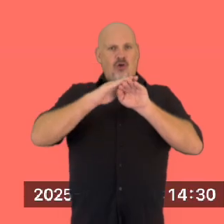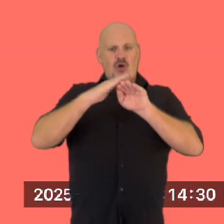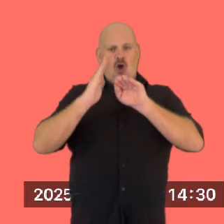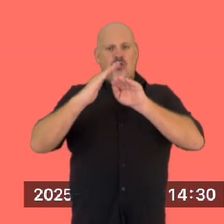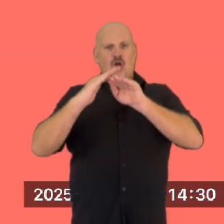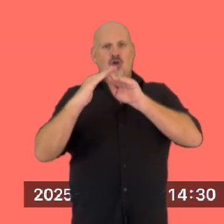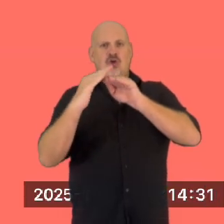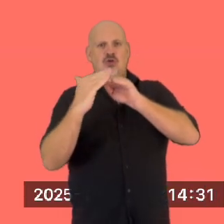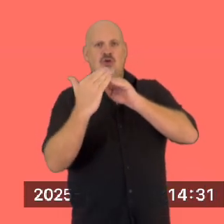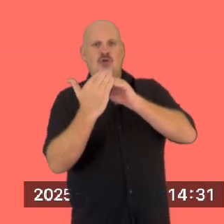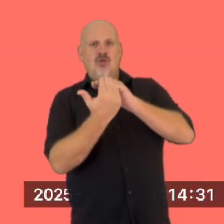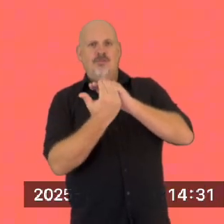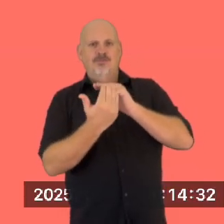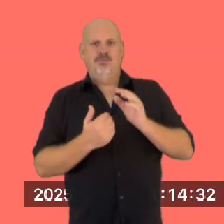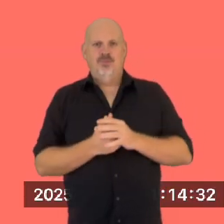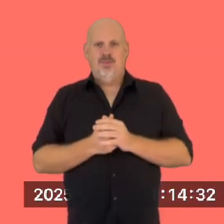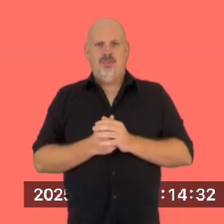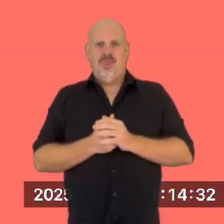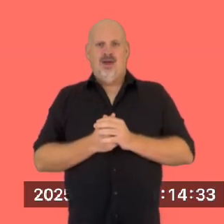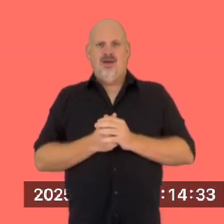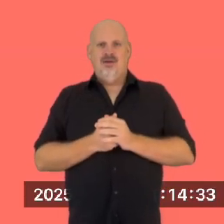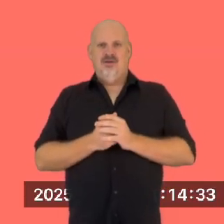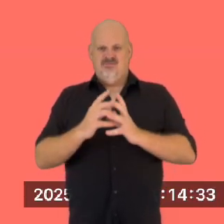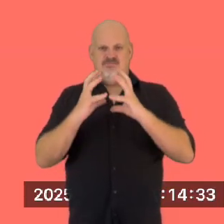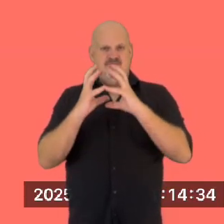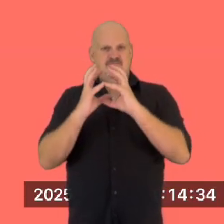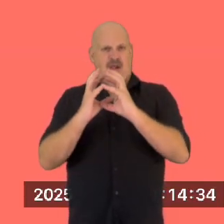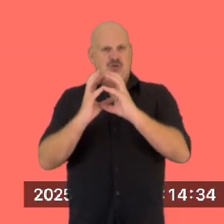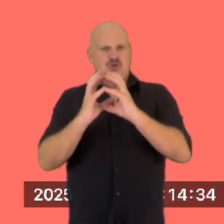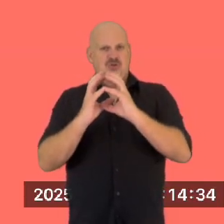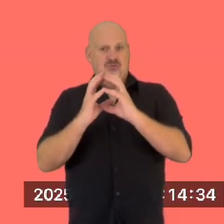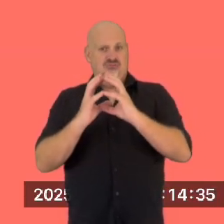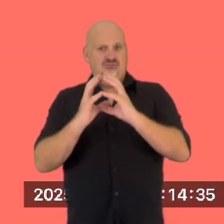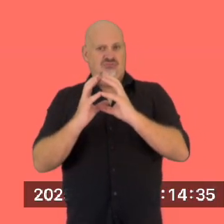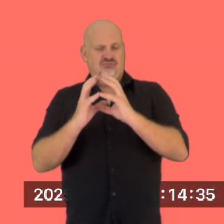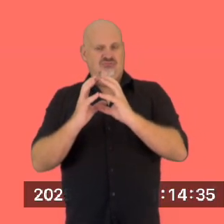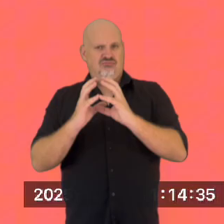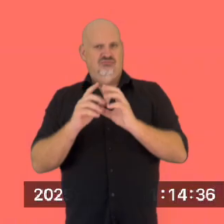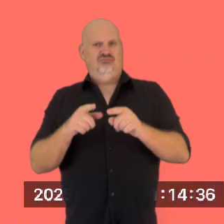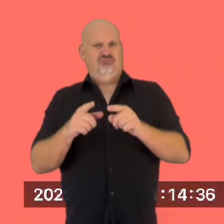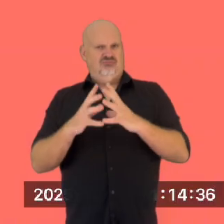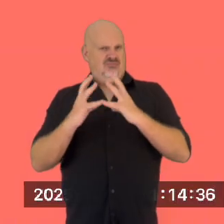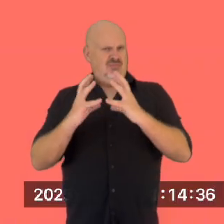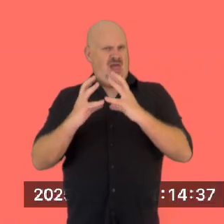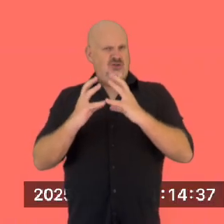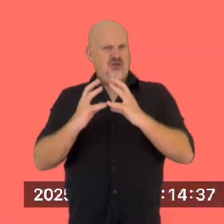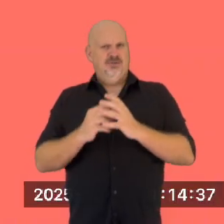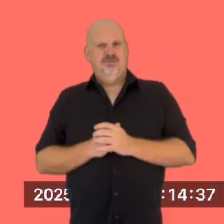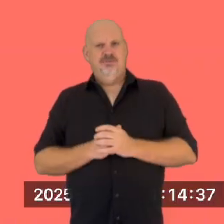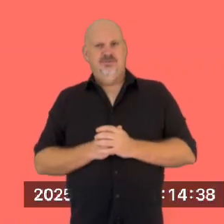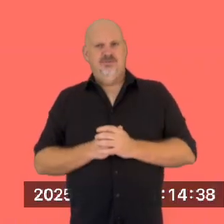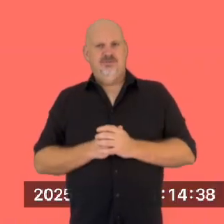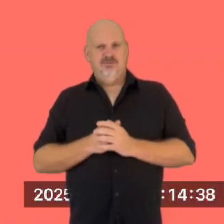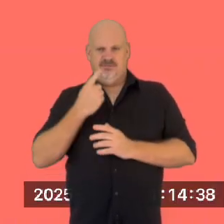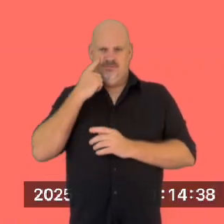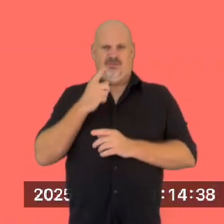all fold on top of each other. It's more of a rosebud as such. It's quite a large rosebud.